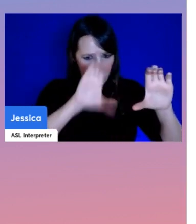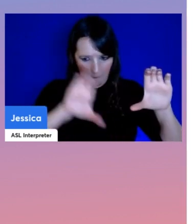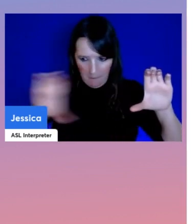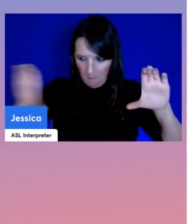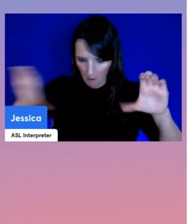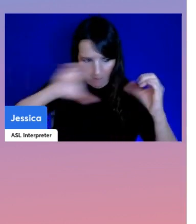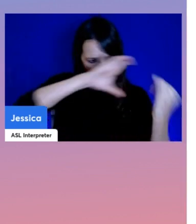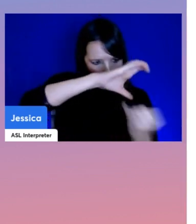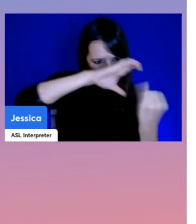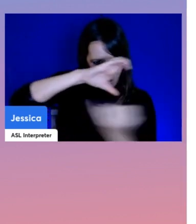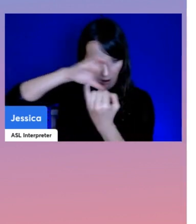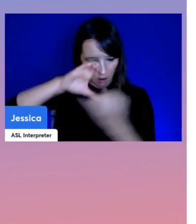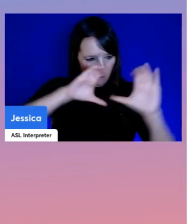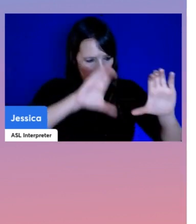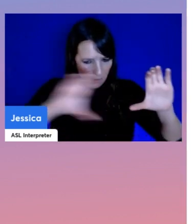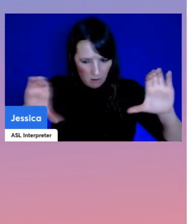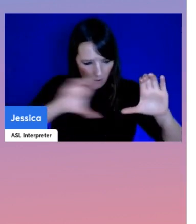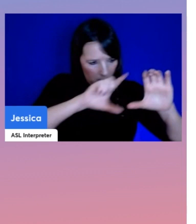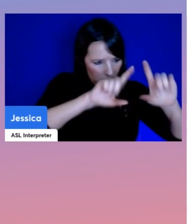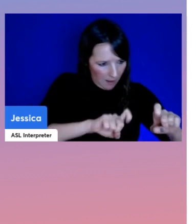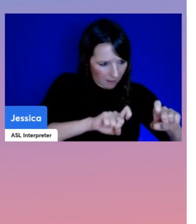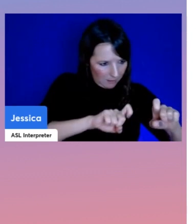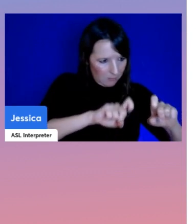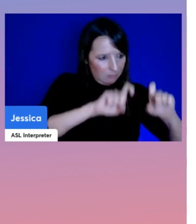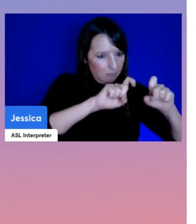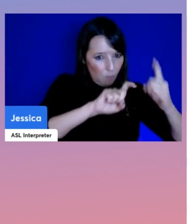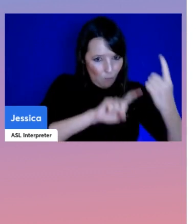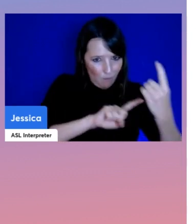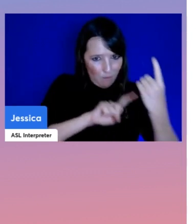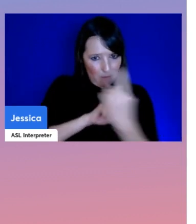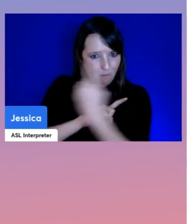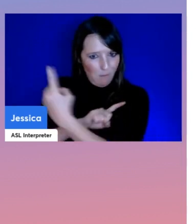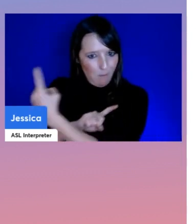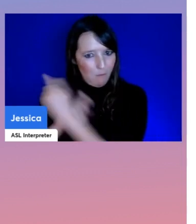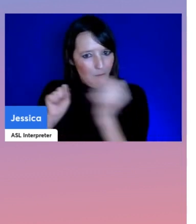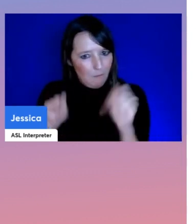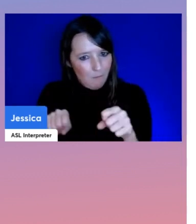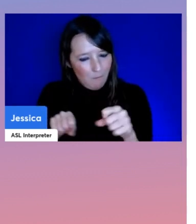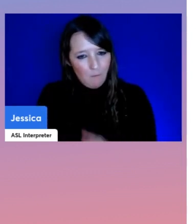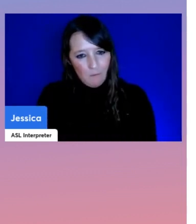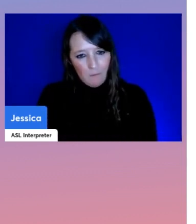each, just one module in isolation.